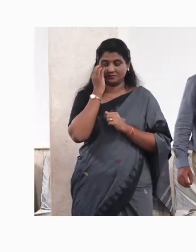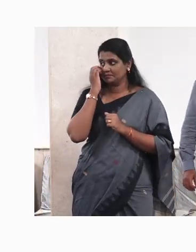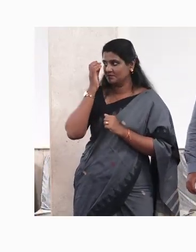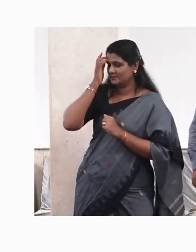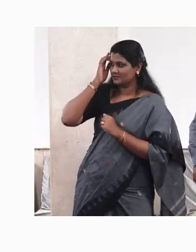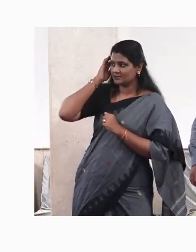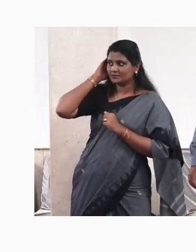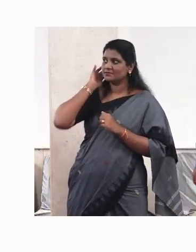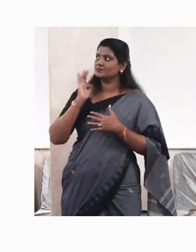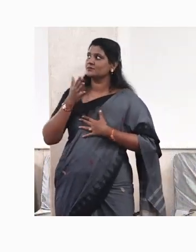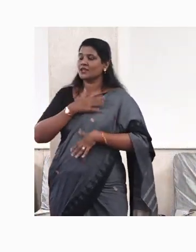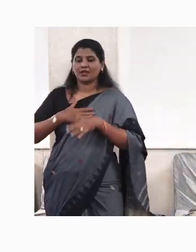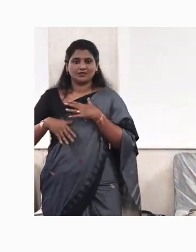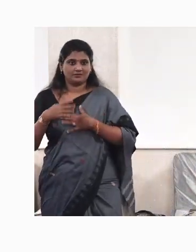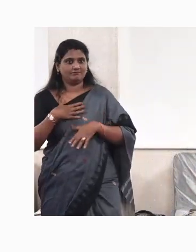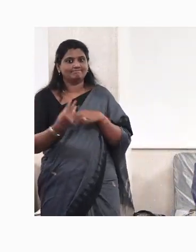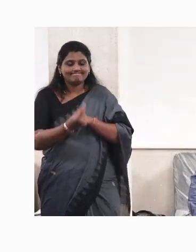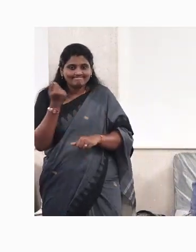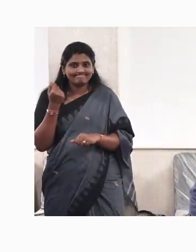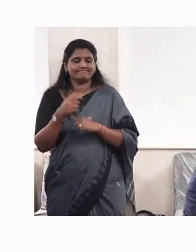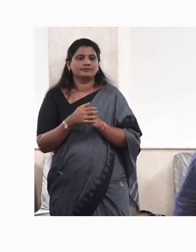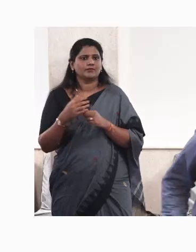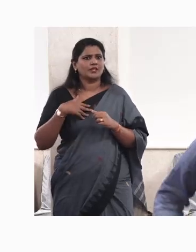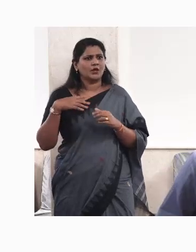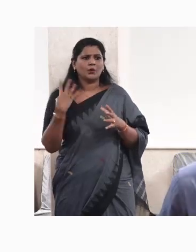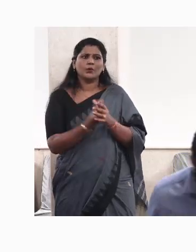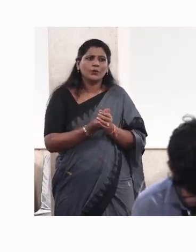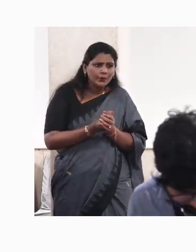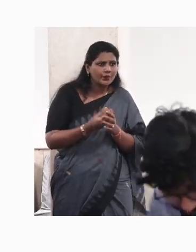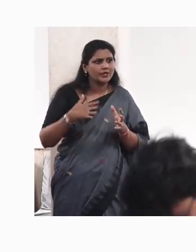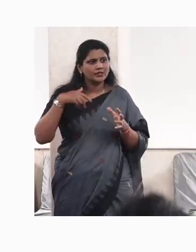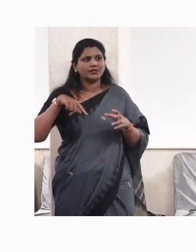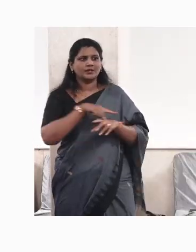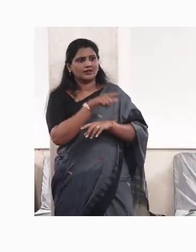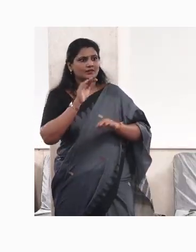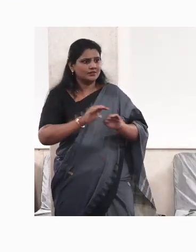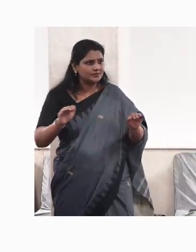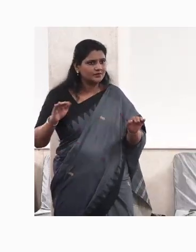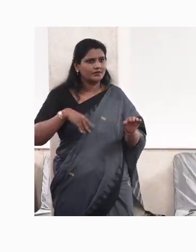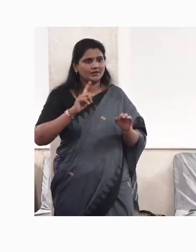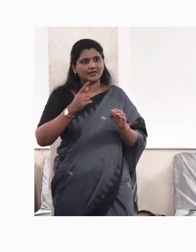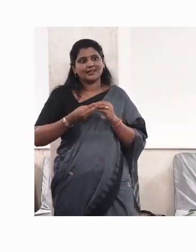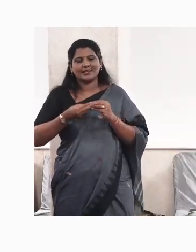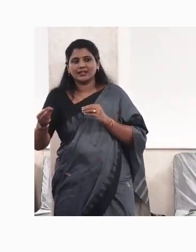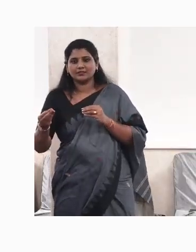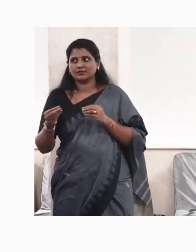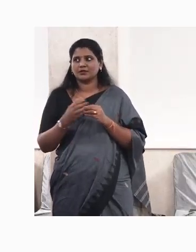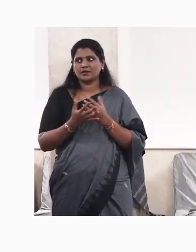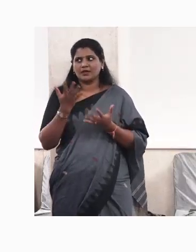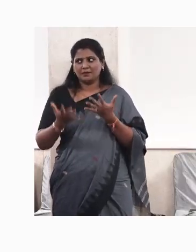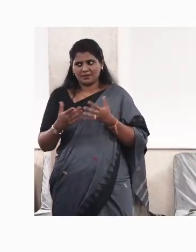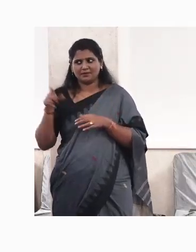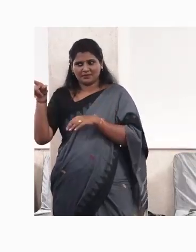yeah. Yeah, tolerance of uncertainty. But we expected, some of the students are here. So one student next to me said that maybe